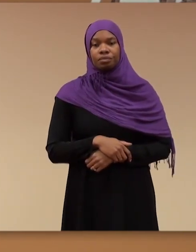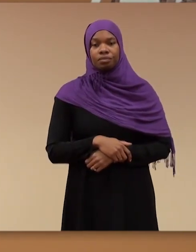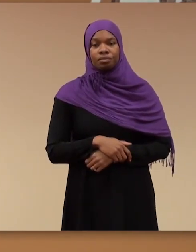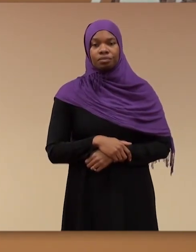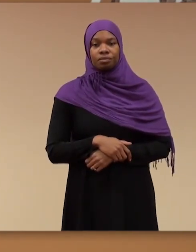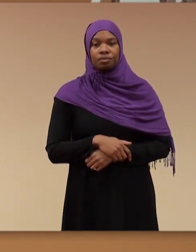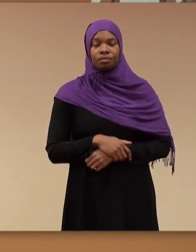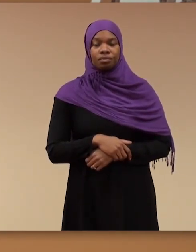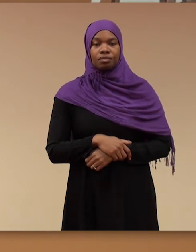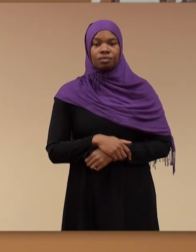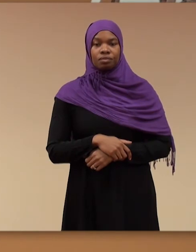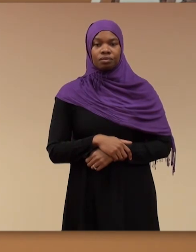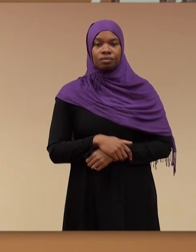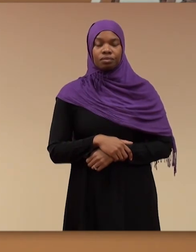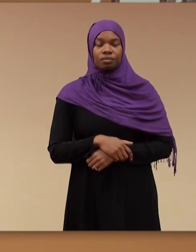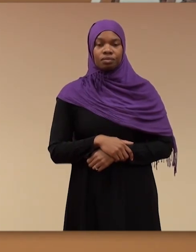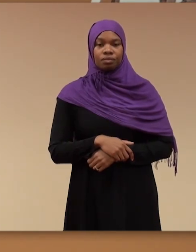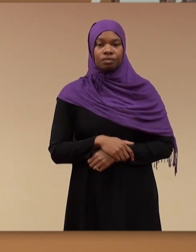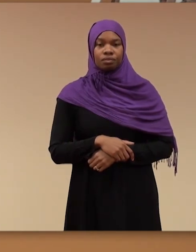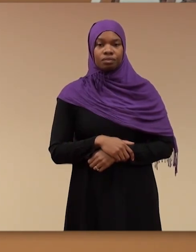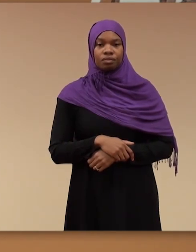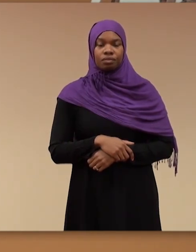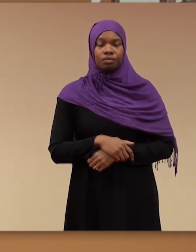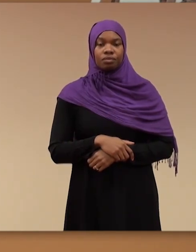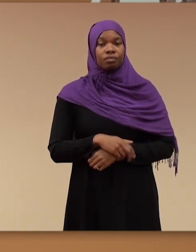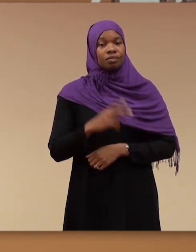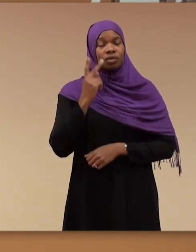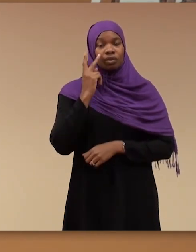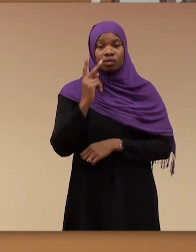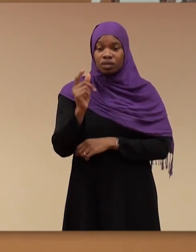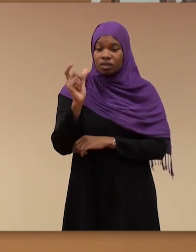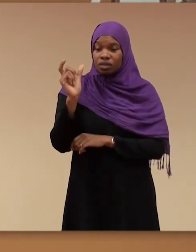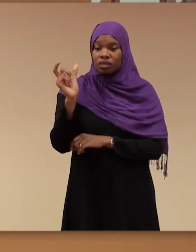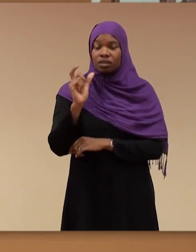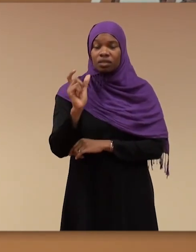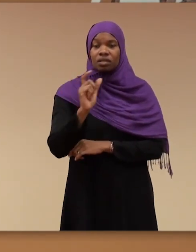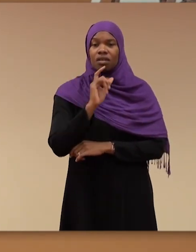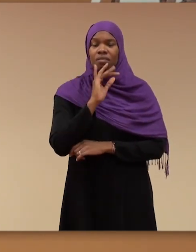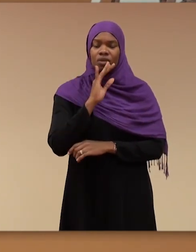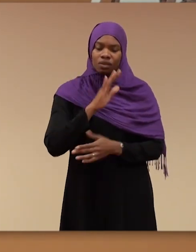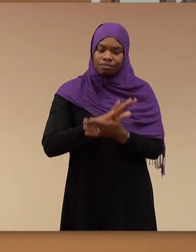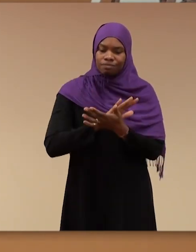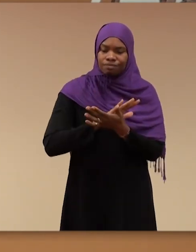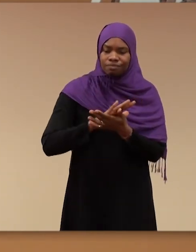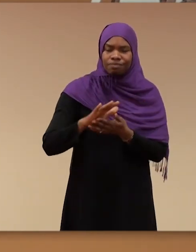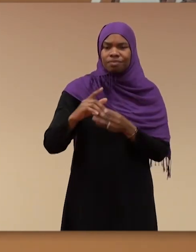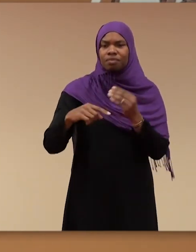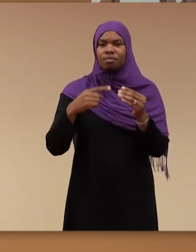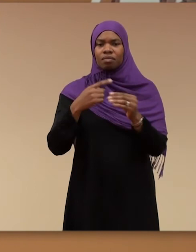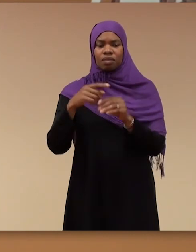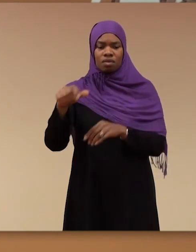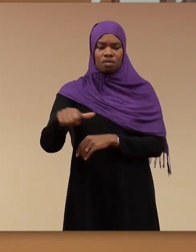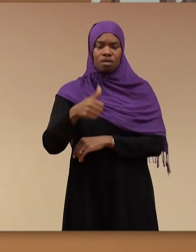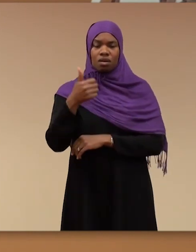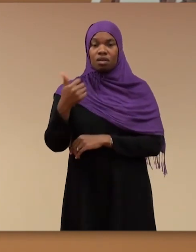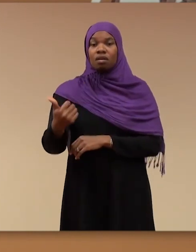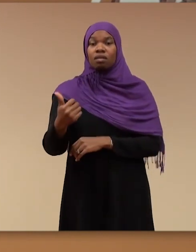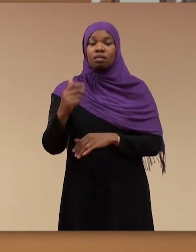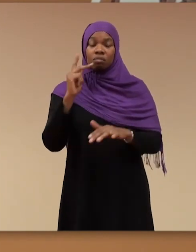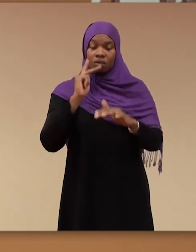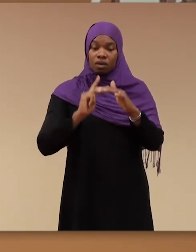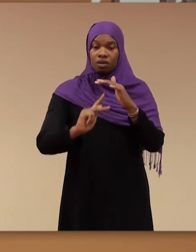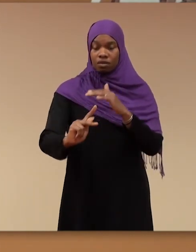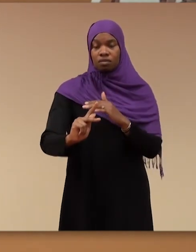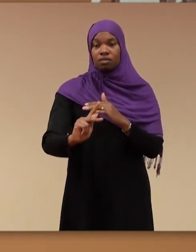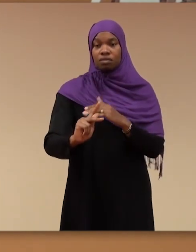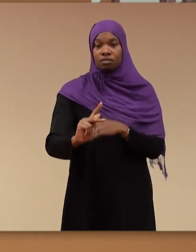So you find Islam talking very nice about all the prophets. How many of them? 25 of the biblical prophets